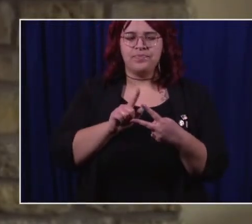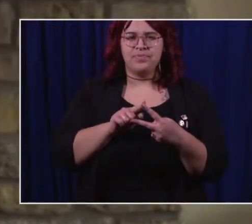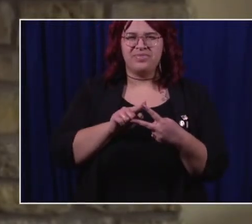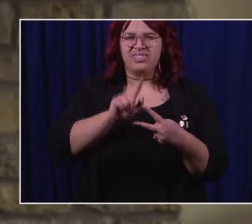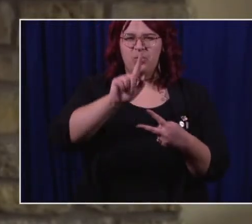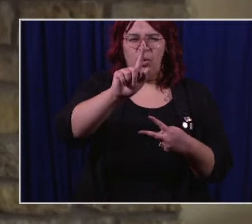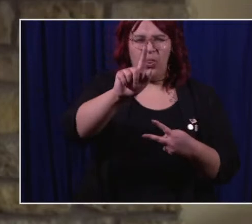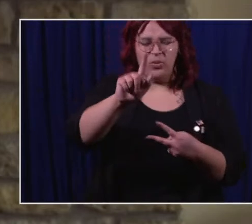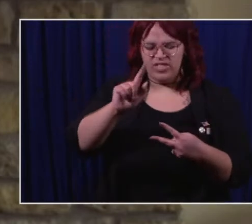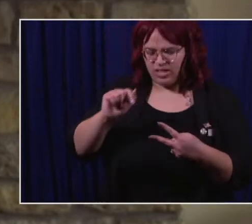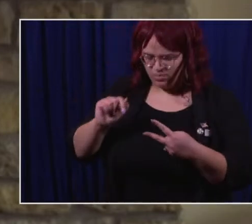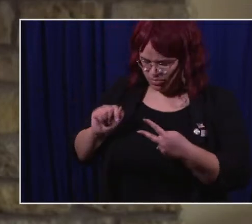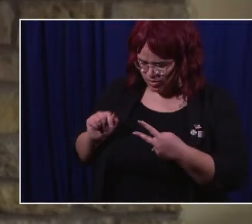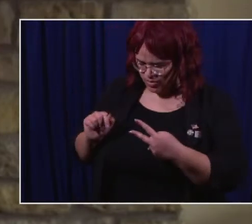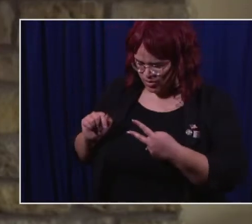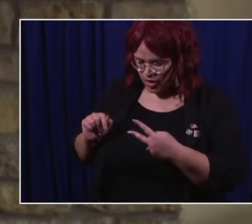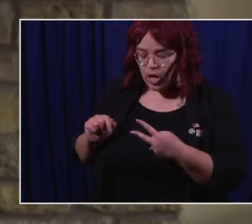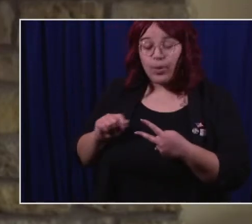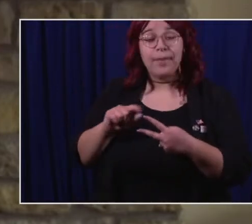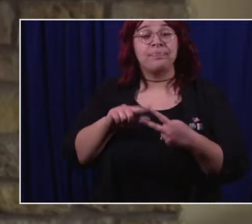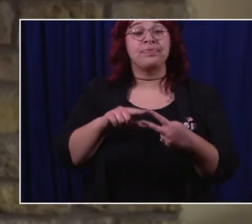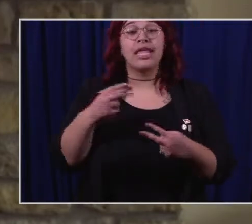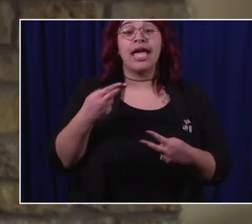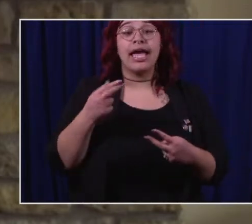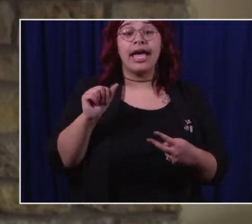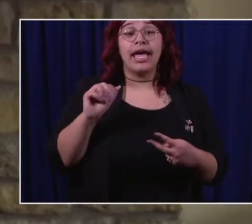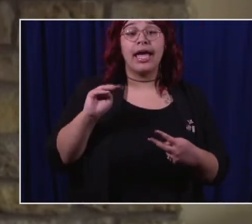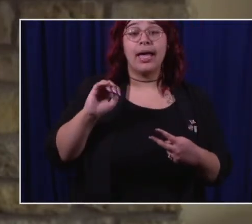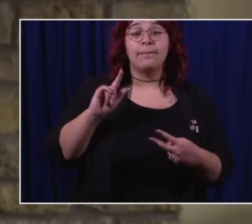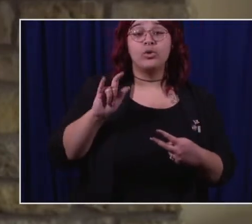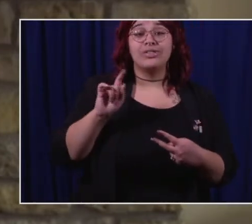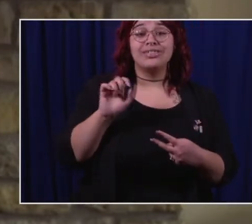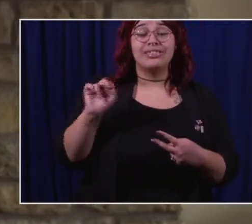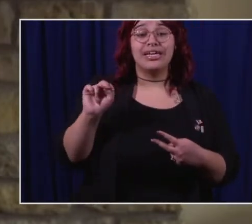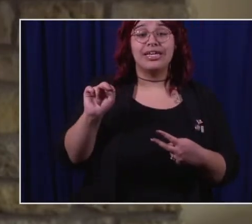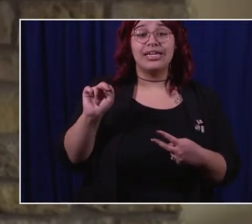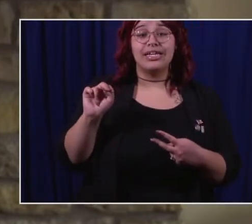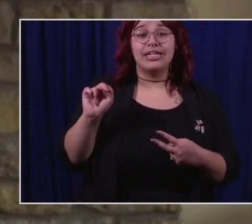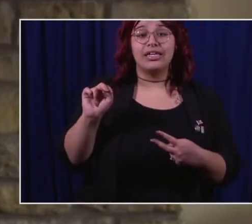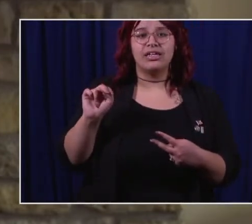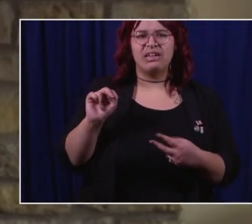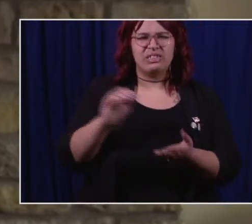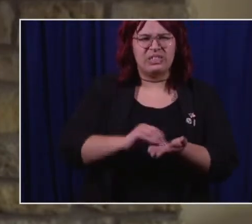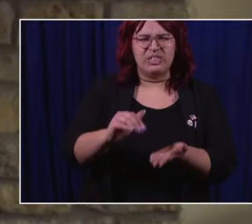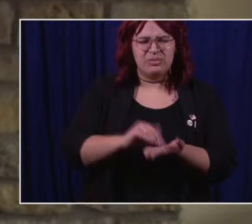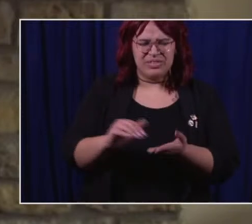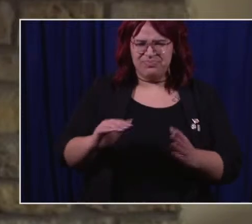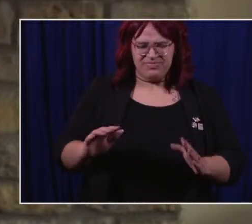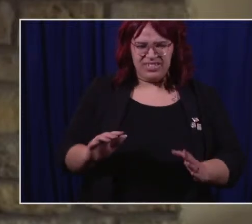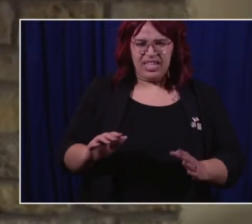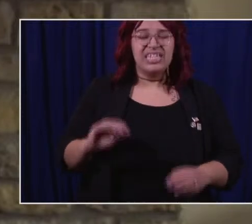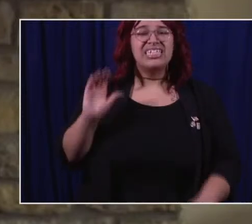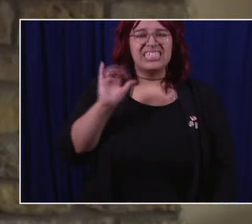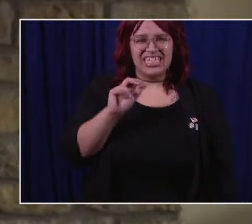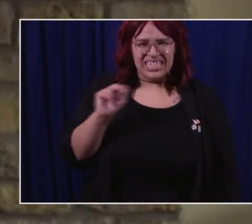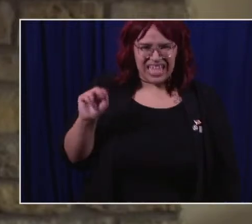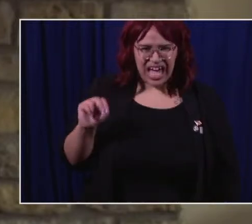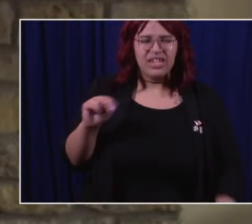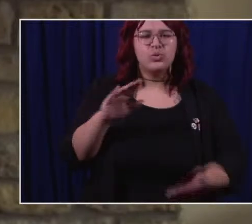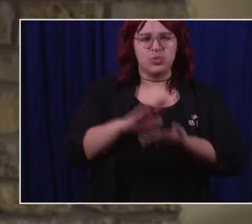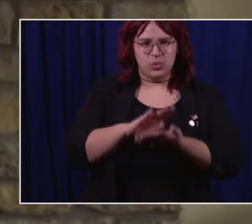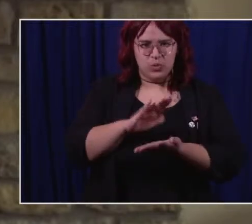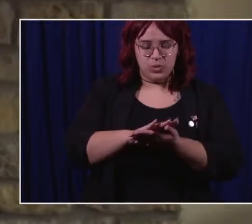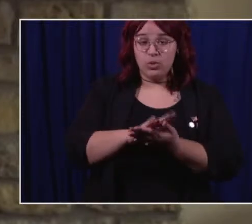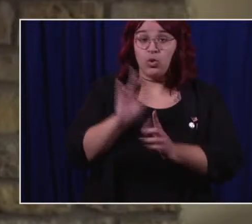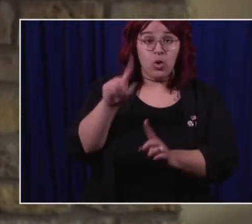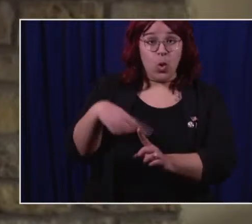second. Why was Hamilton County the only county? Cincinnati. Why was Cincinnati Public Schools the only